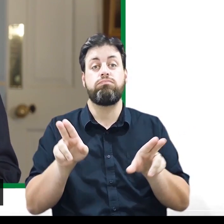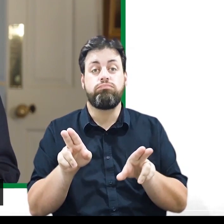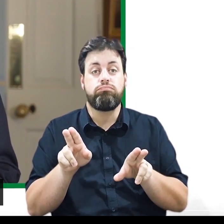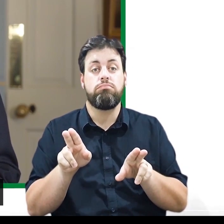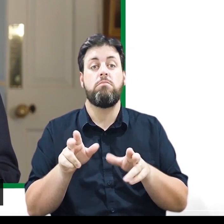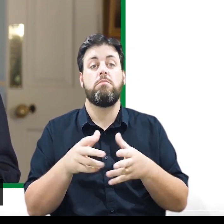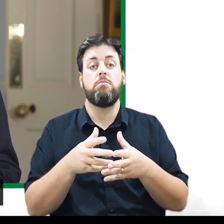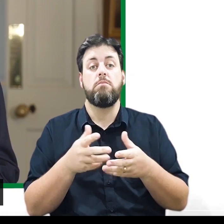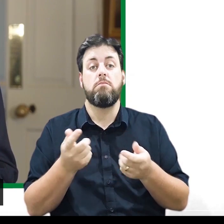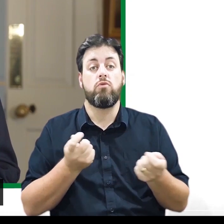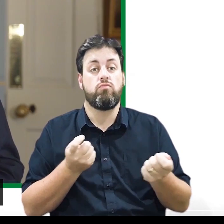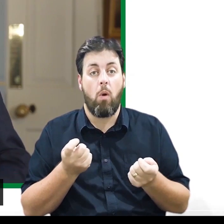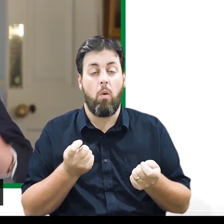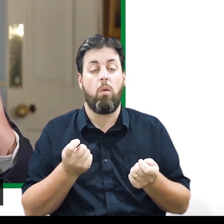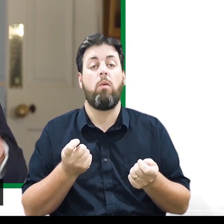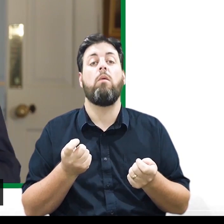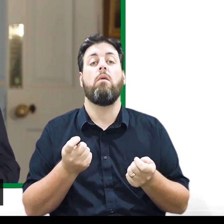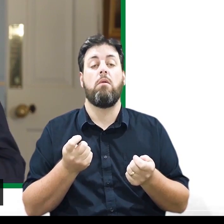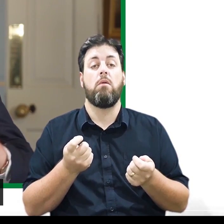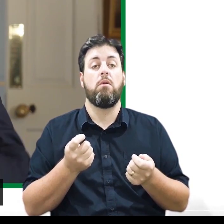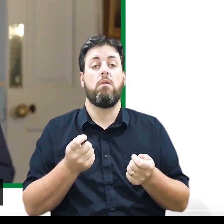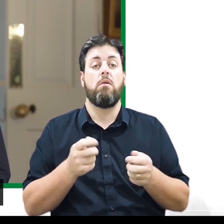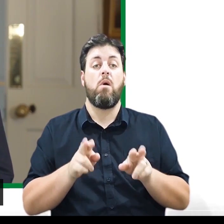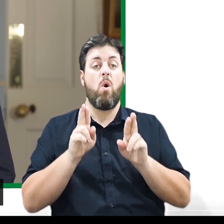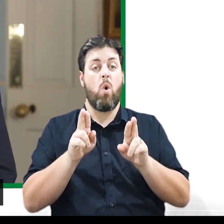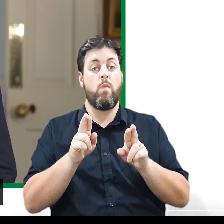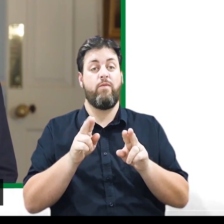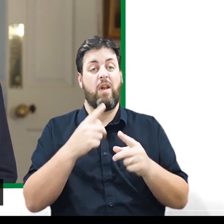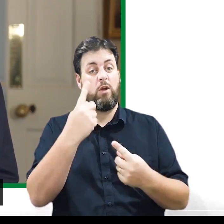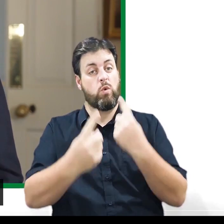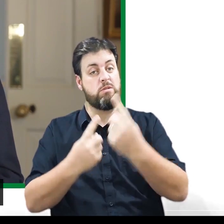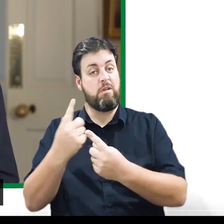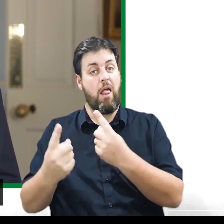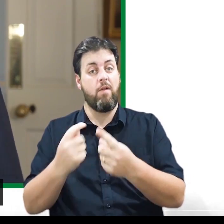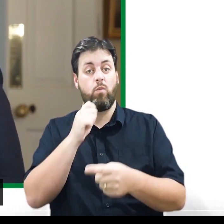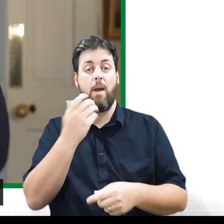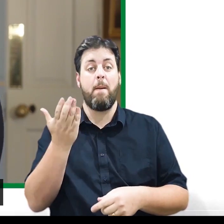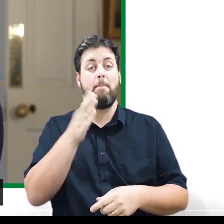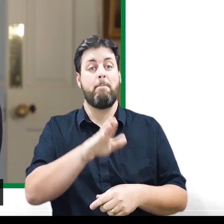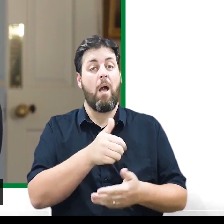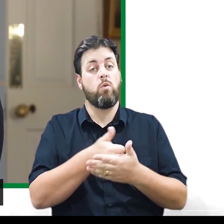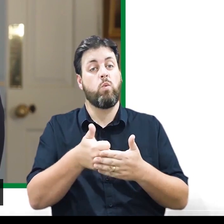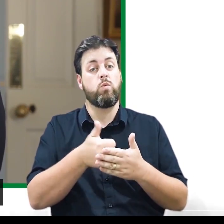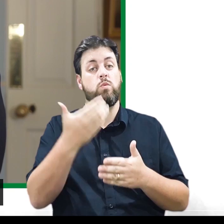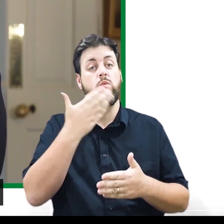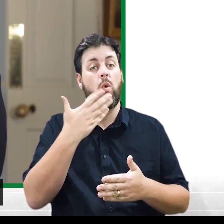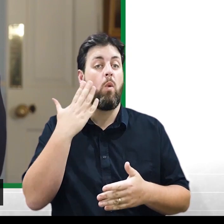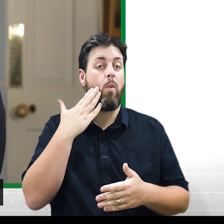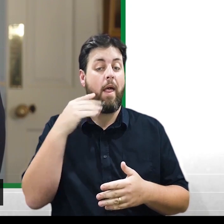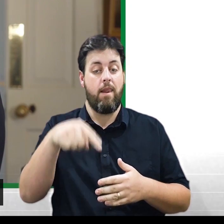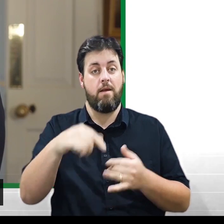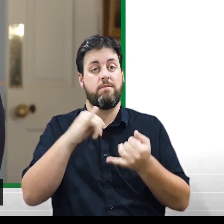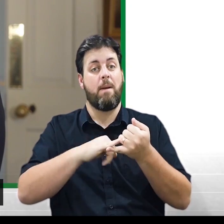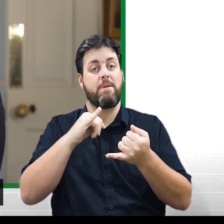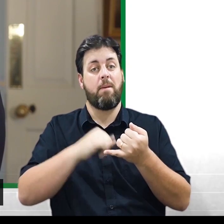on the run. And we're going to get all of you back to your usual lessons in